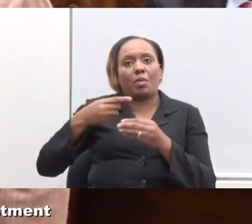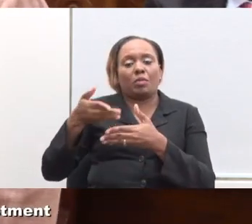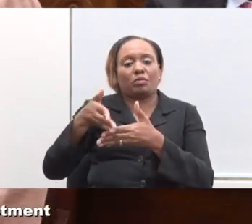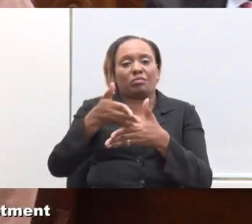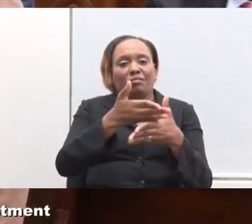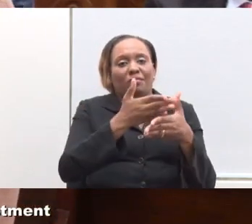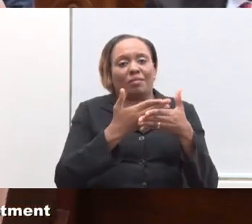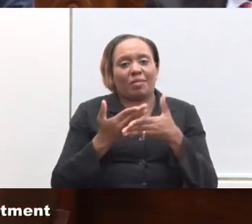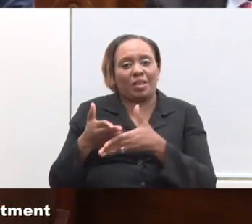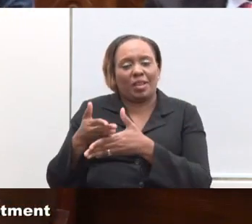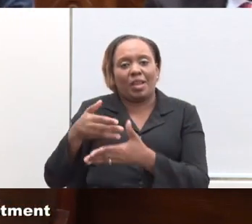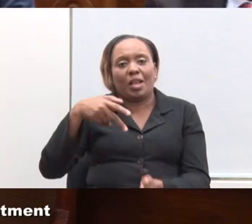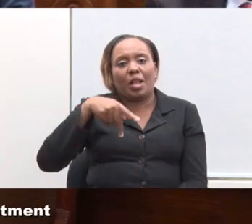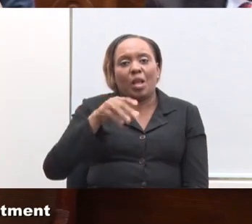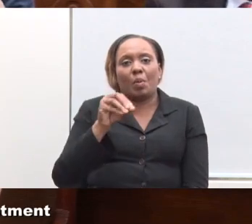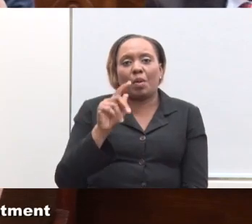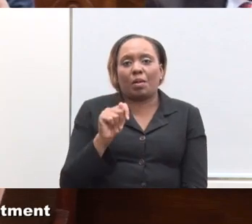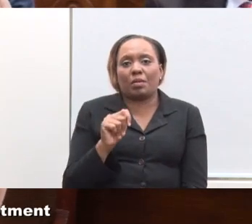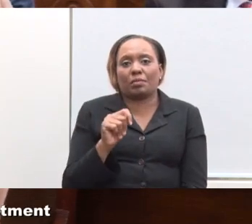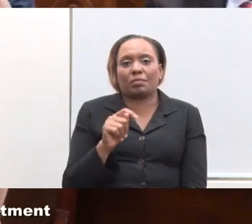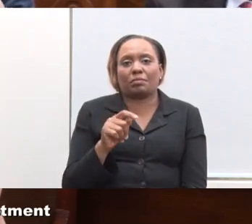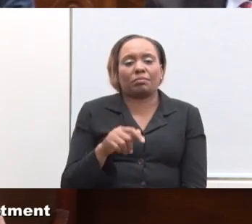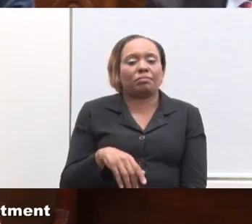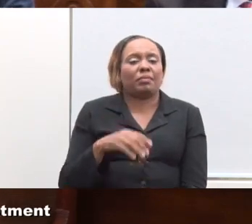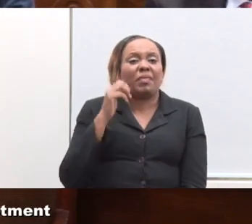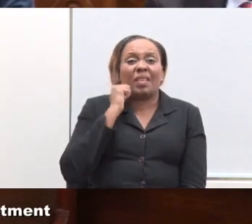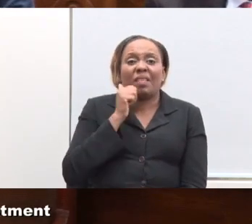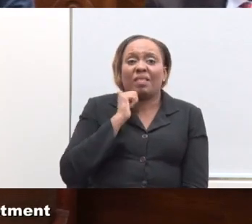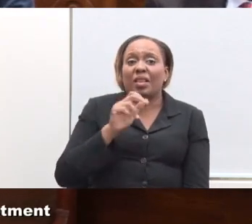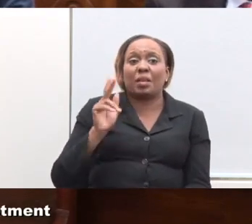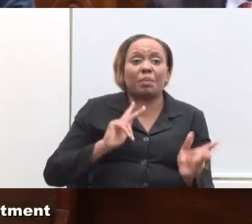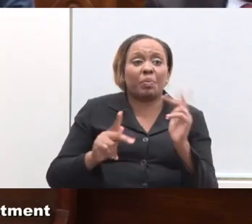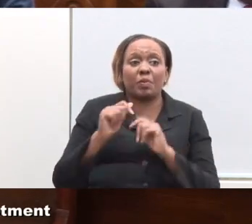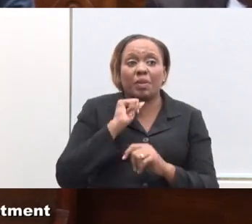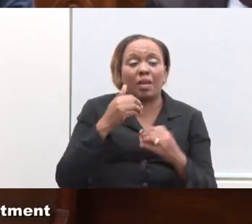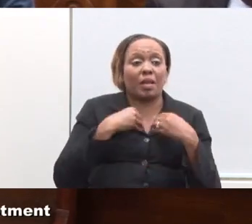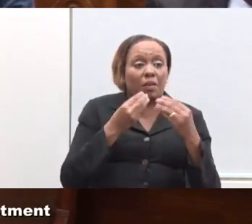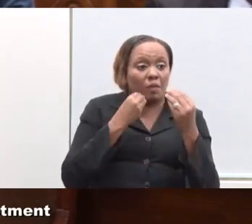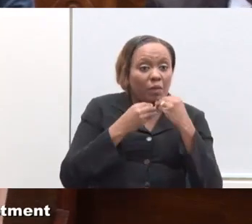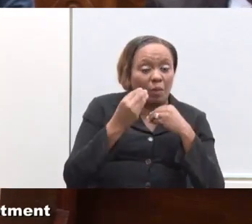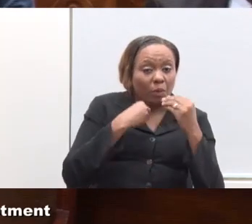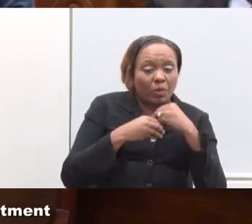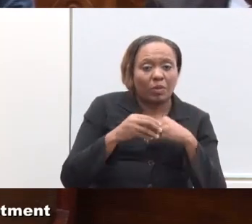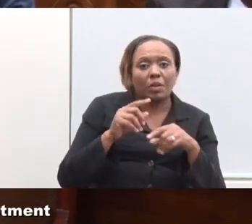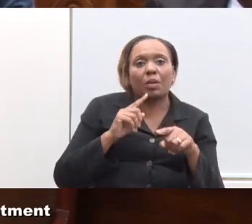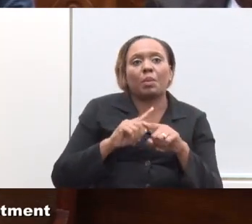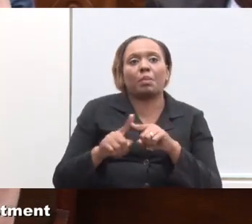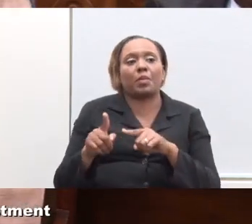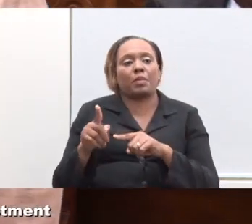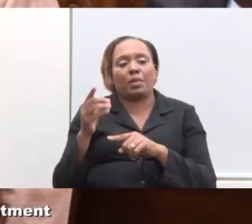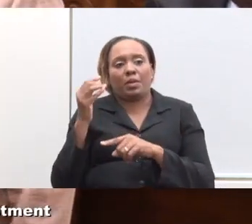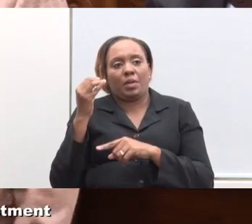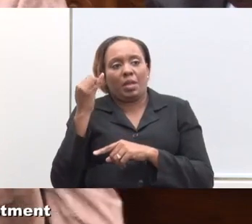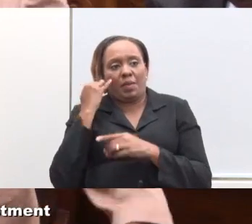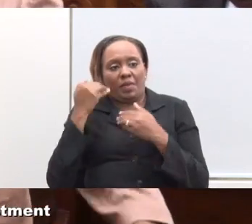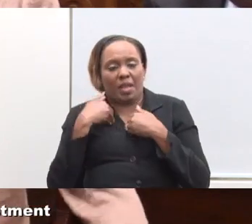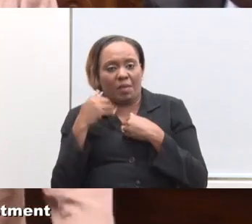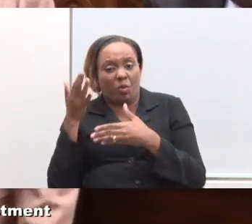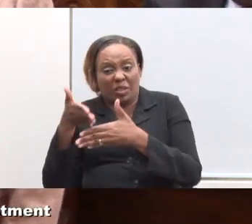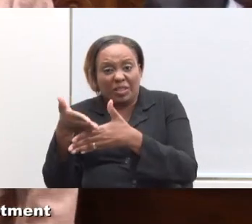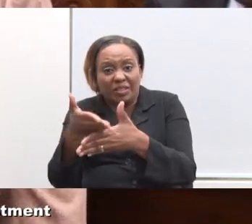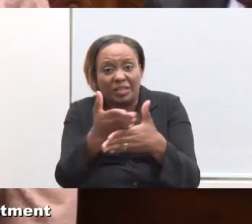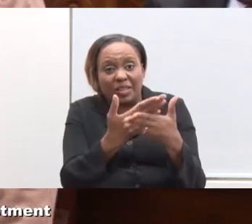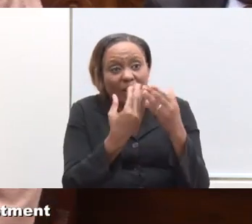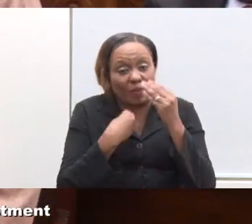that everybody had something, but everybody would eat. Because who had would share. That is who